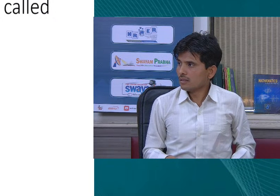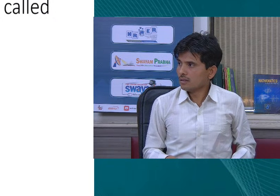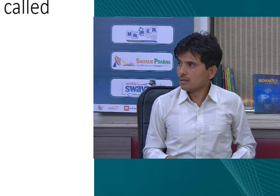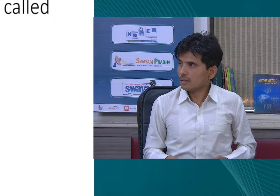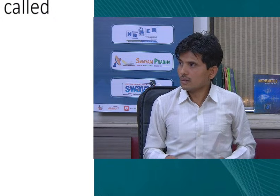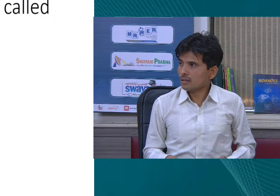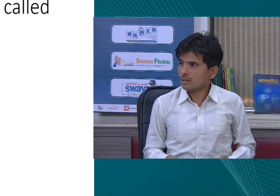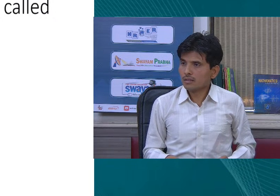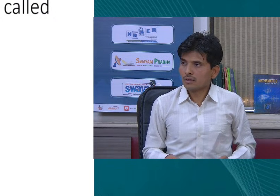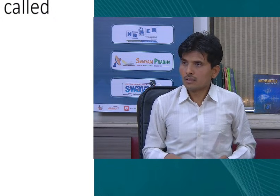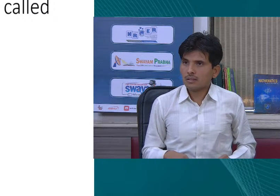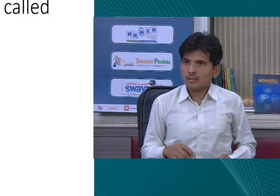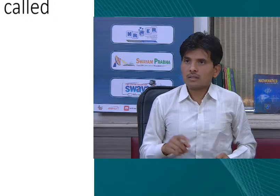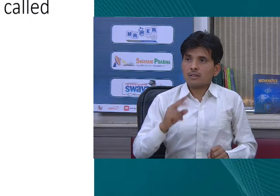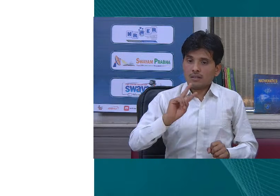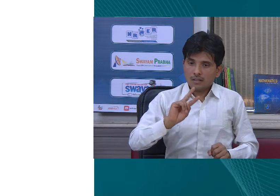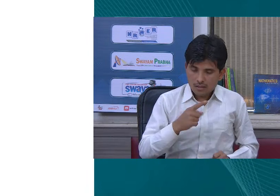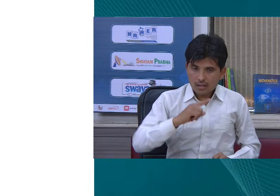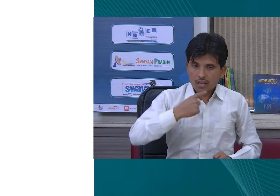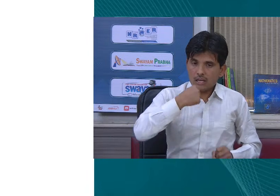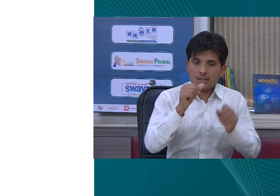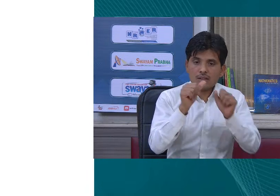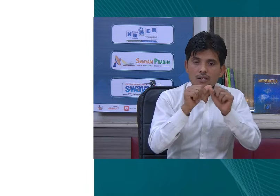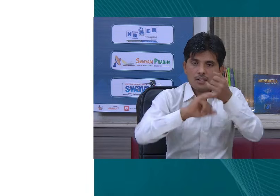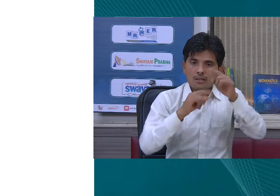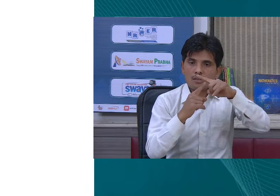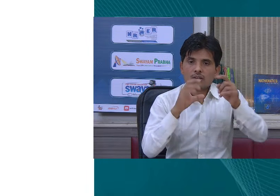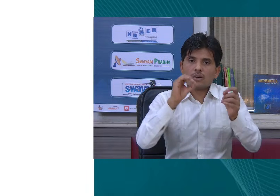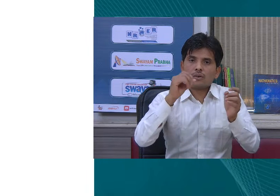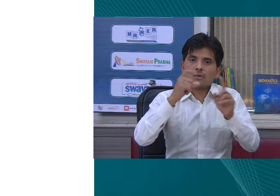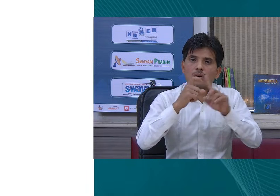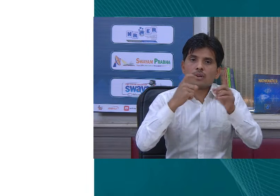apart the asteroids, we